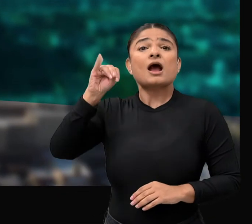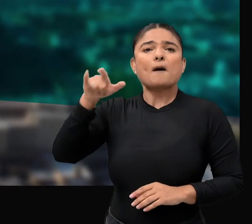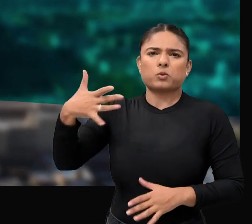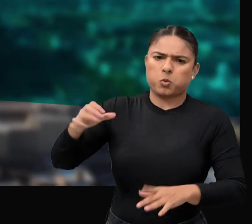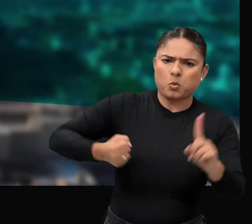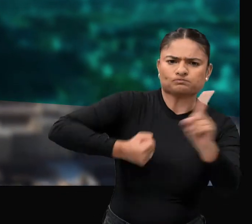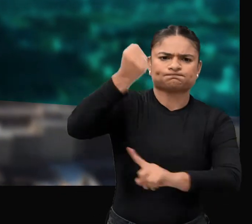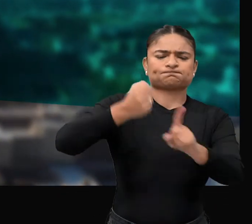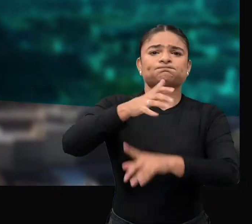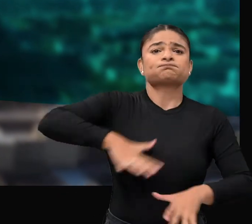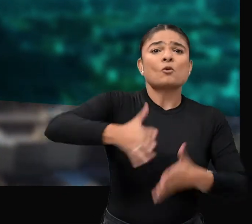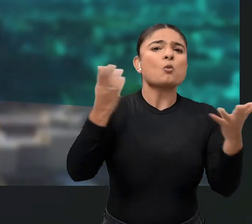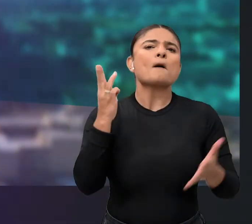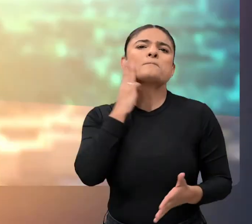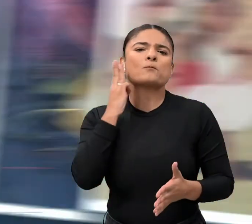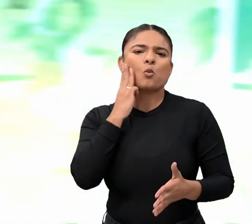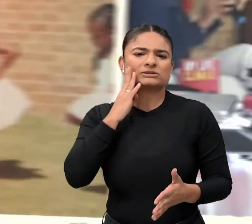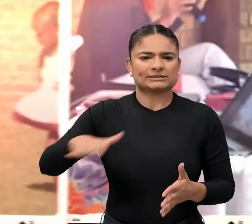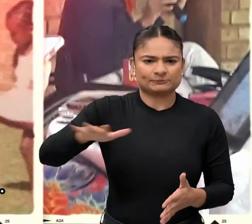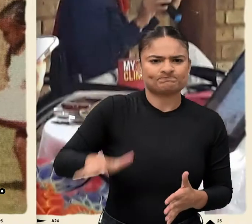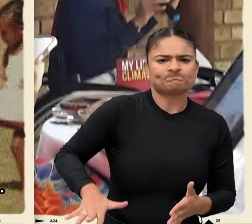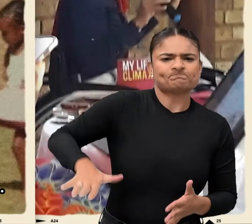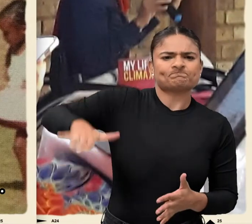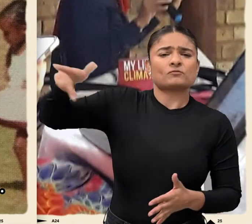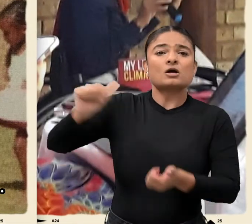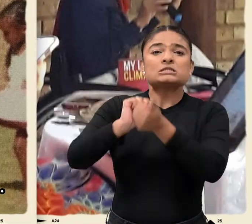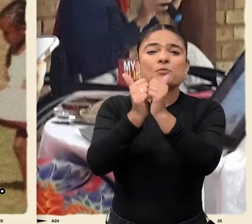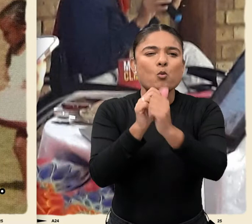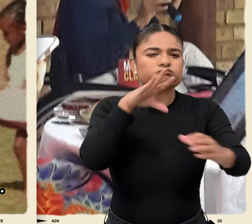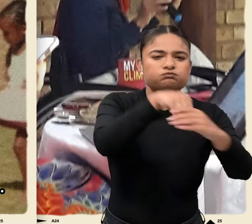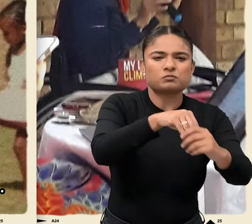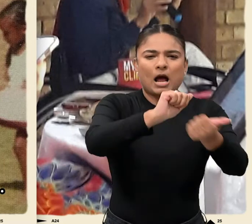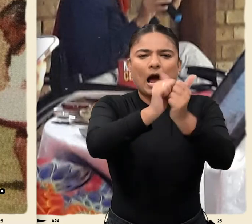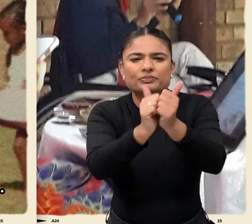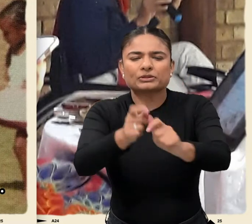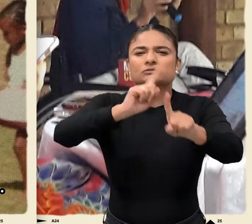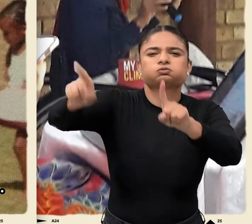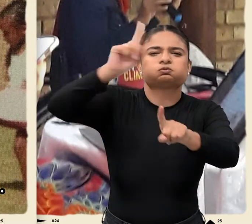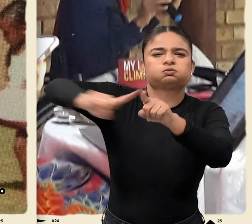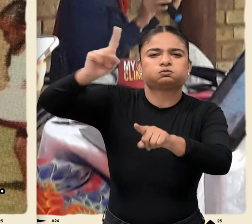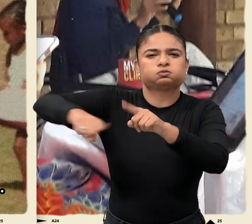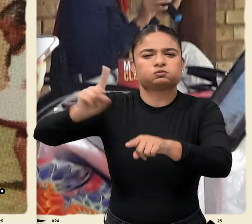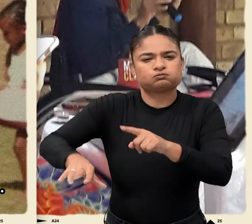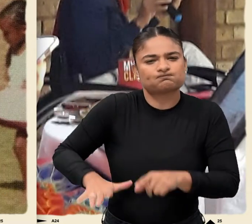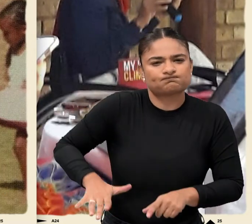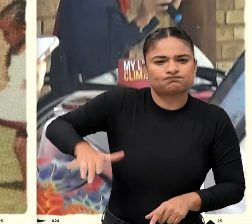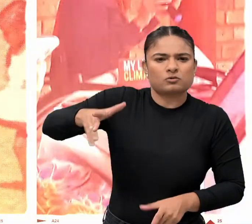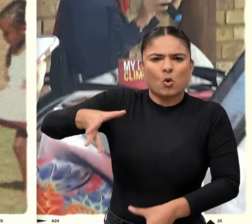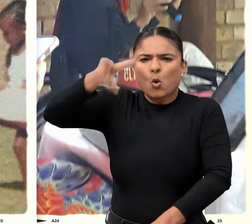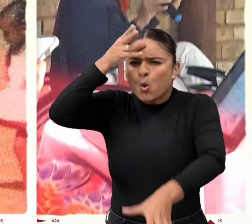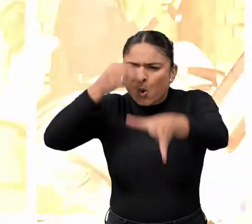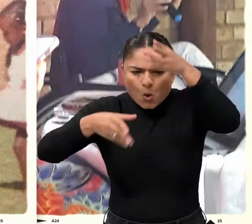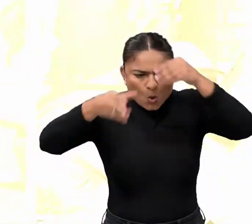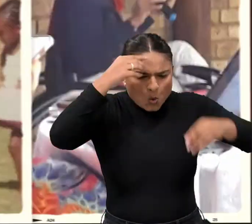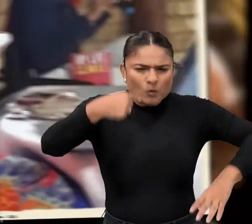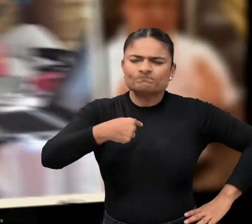Emilie had been an active child growing up in Mamelodi and took part in sports and athletic activities while growing up. She learned a